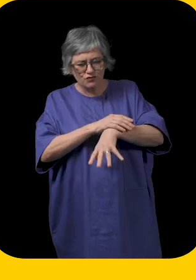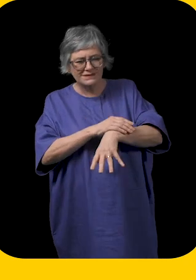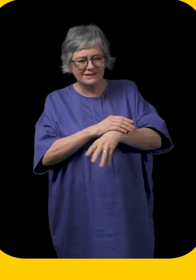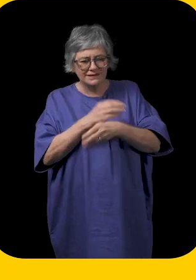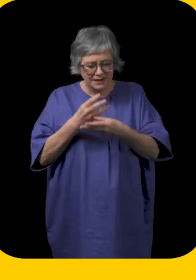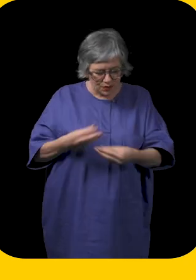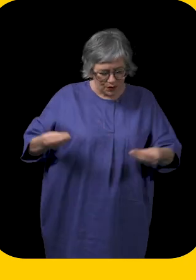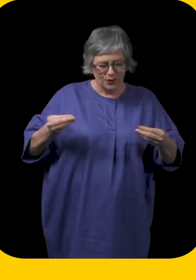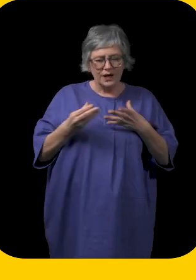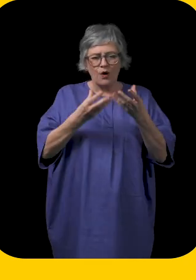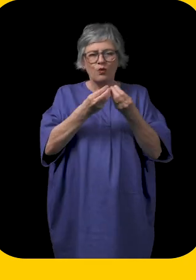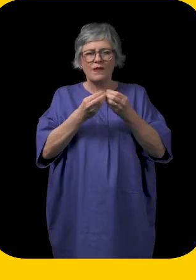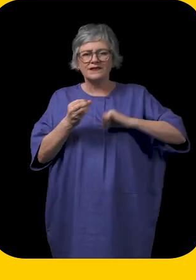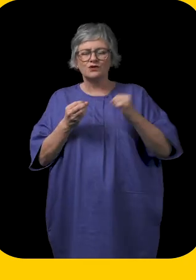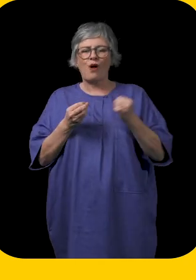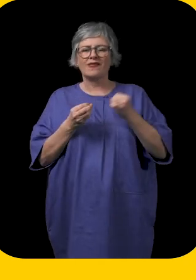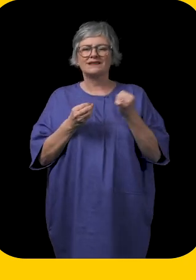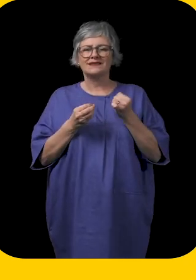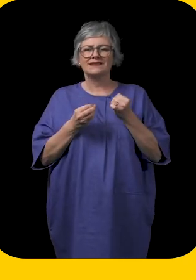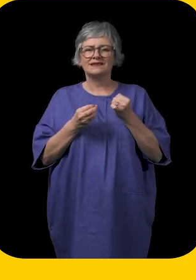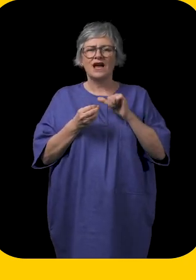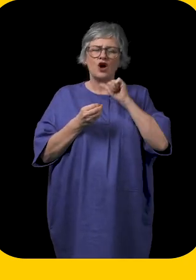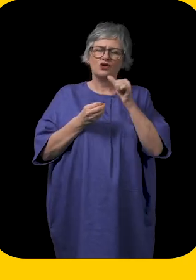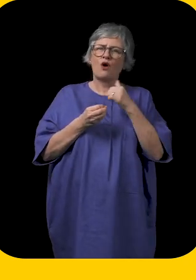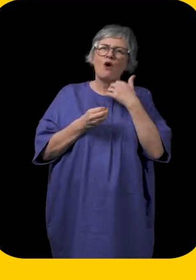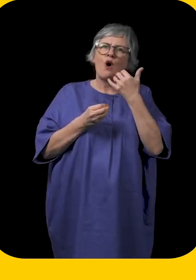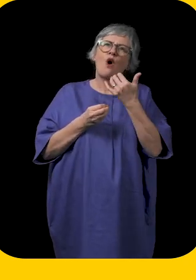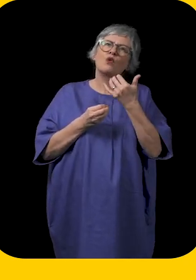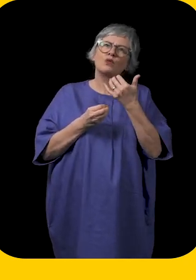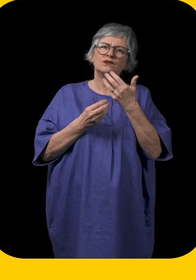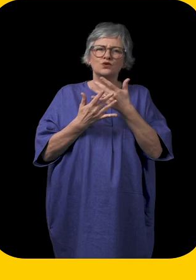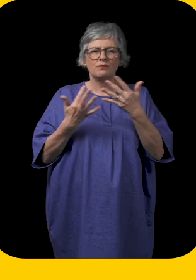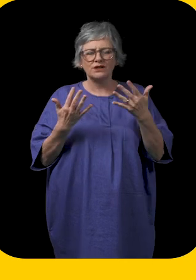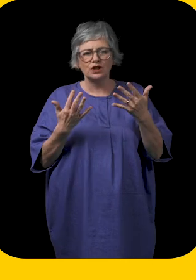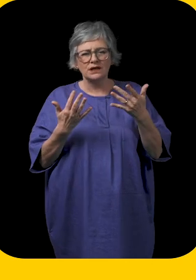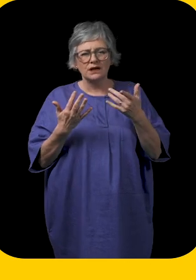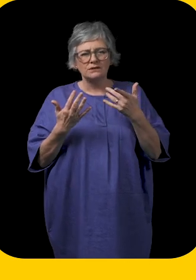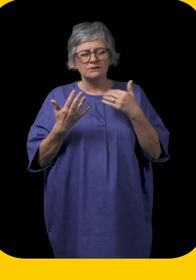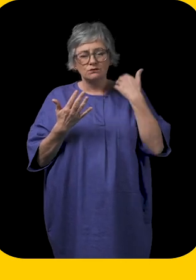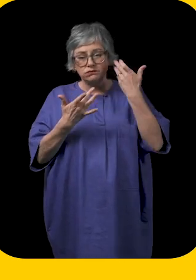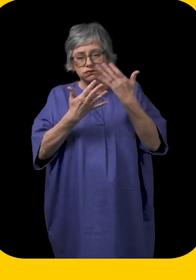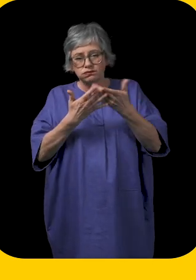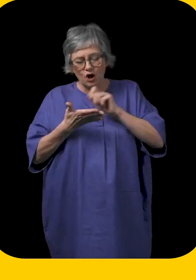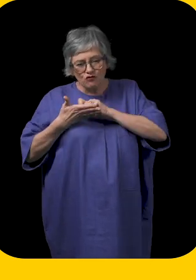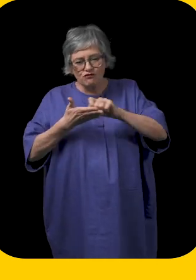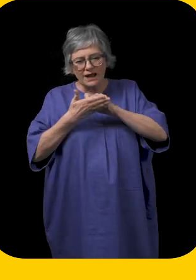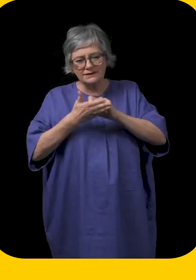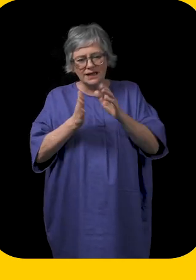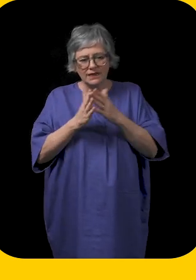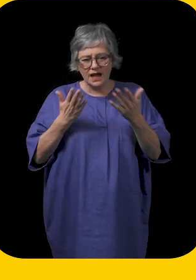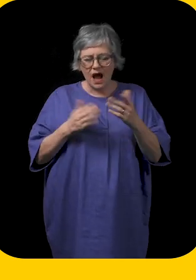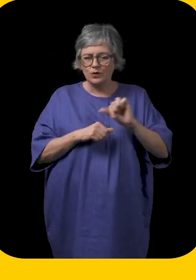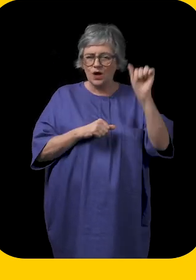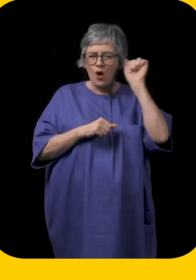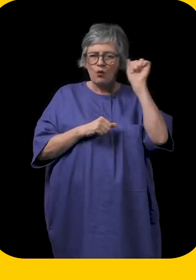roots within Scotland. And this novel was very much so for all the time I was writing the novel,